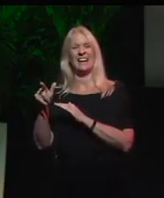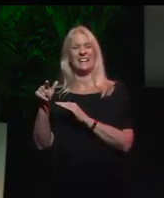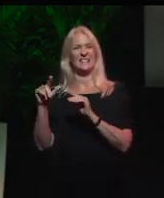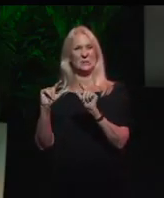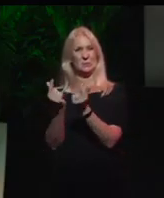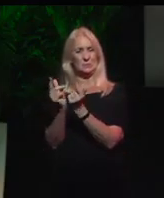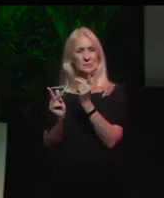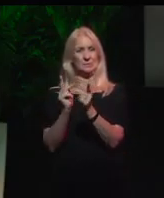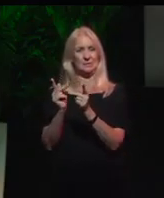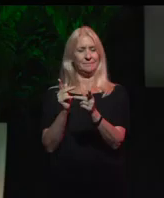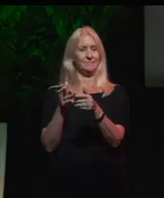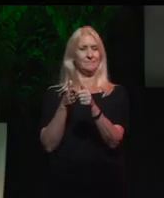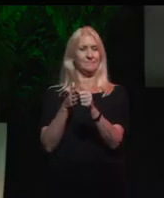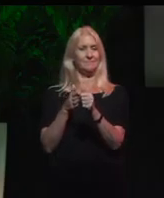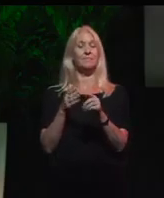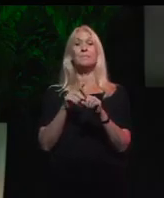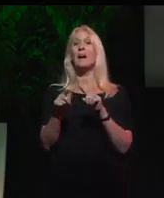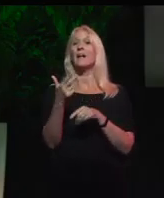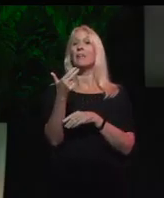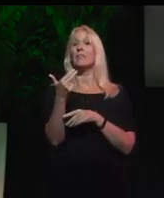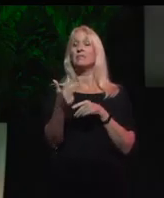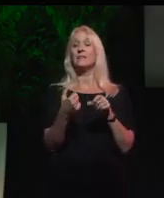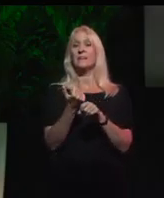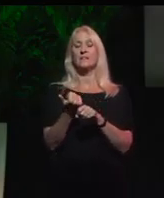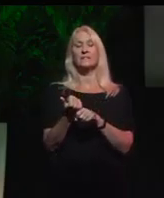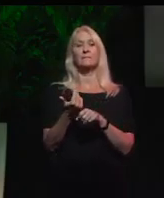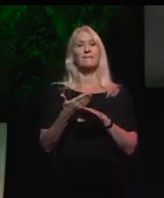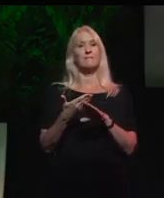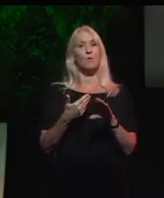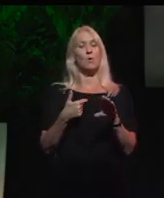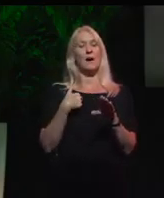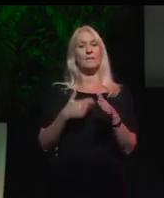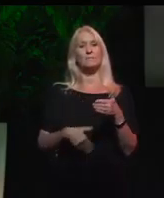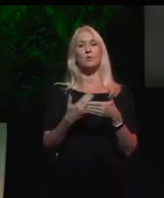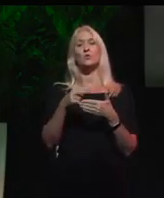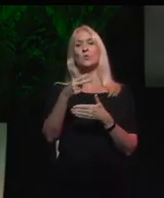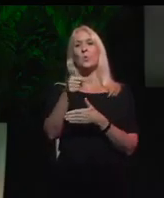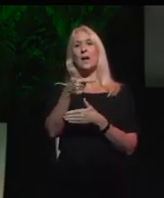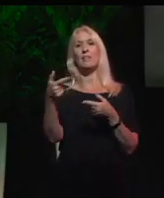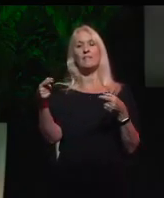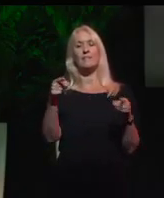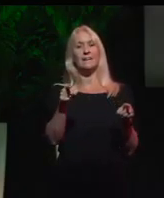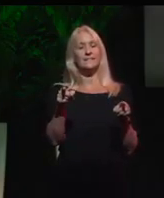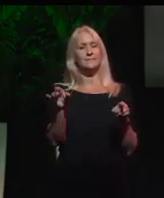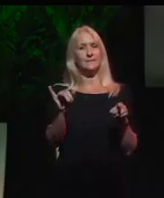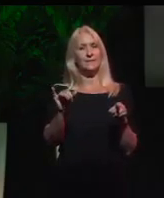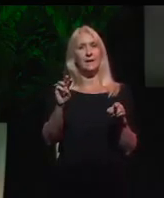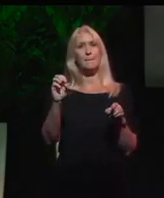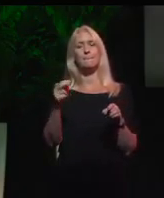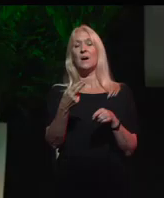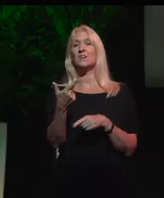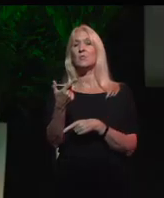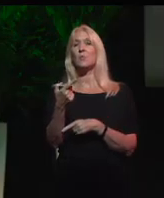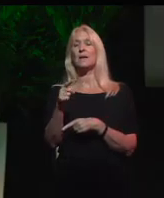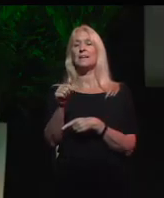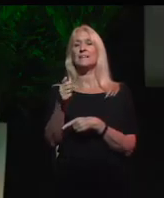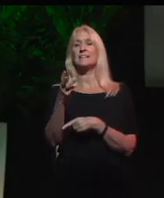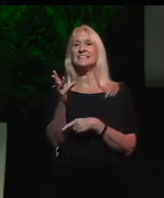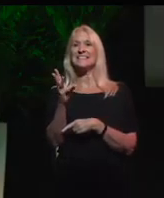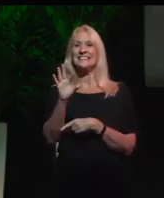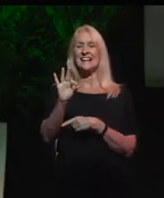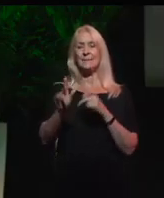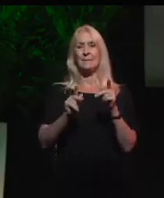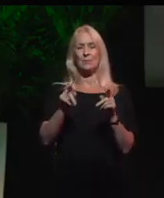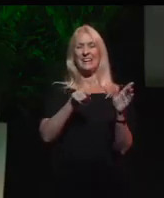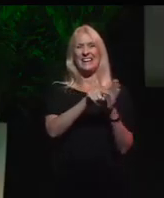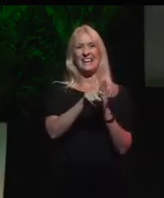But 13 years before I was born, two events of note took place with striking similarities. On March 21, 69 people were murdered